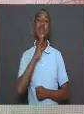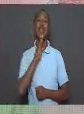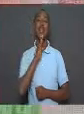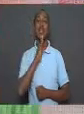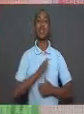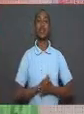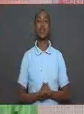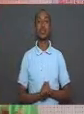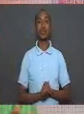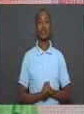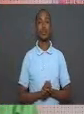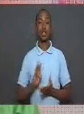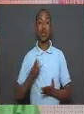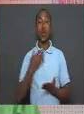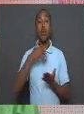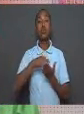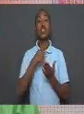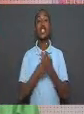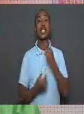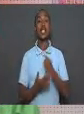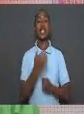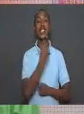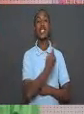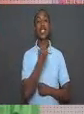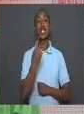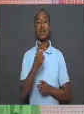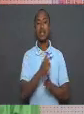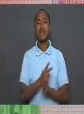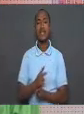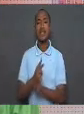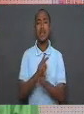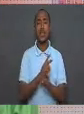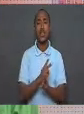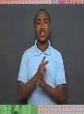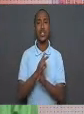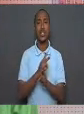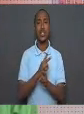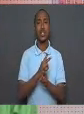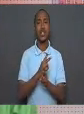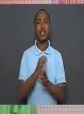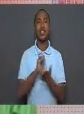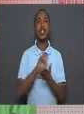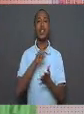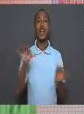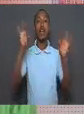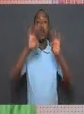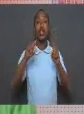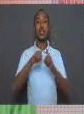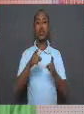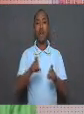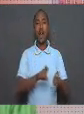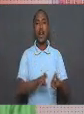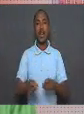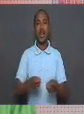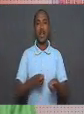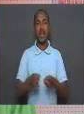bases. We also discussed some safety precautions that are important for handling